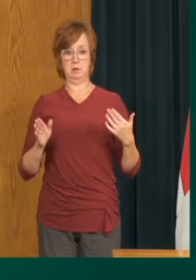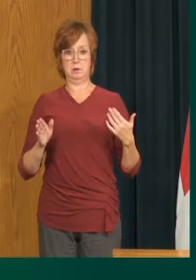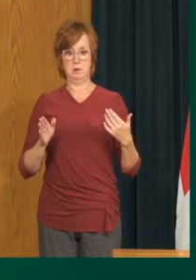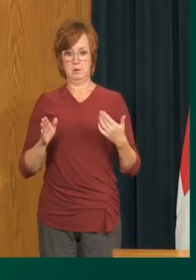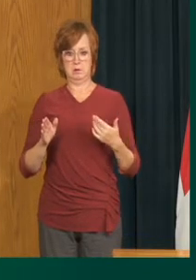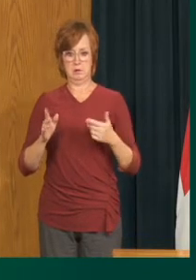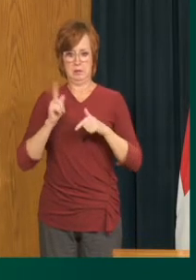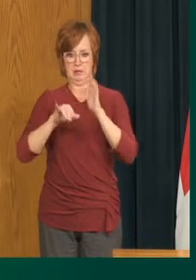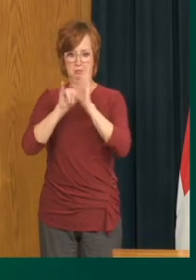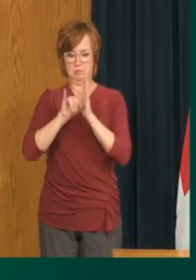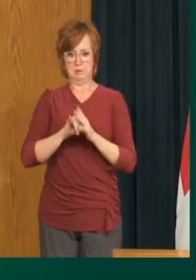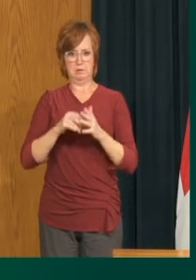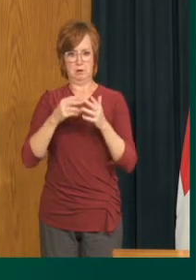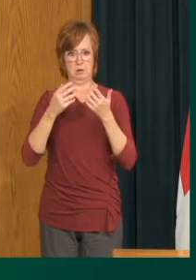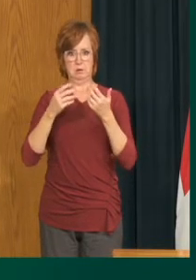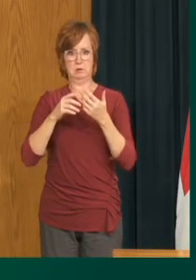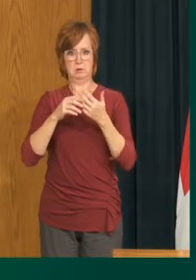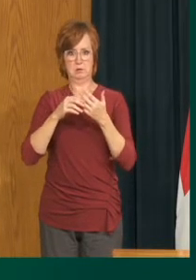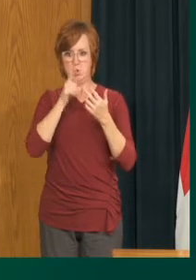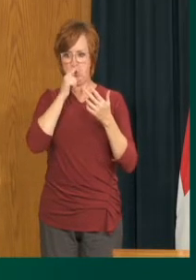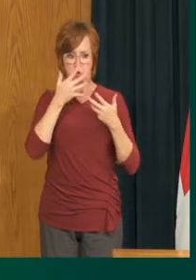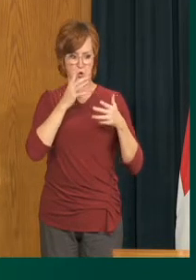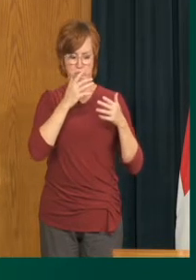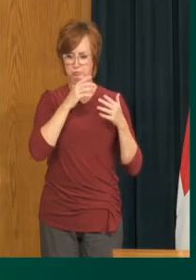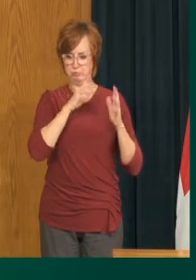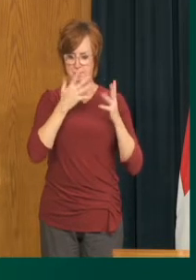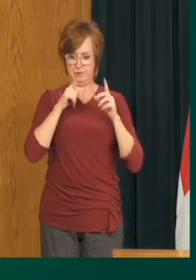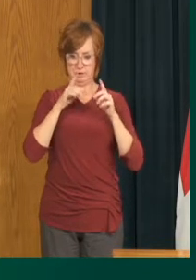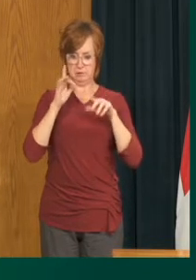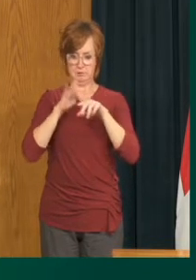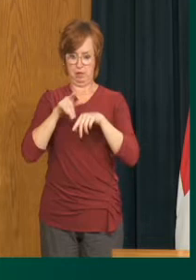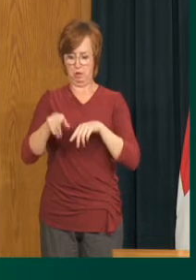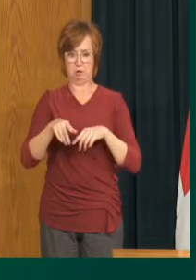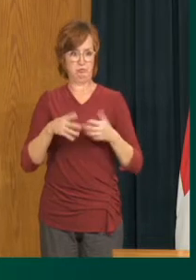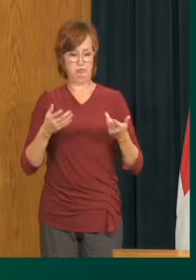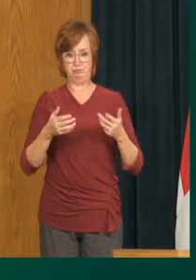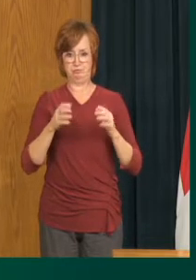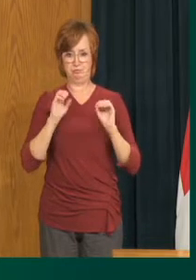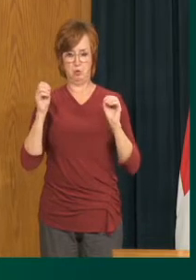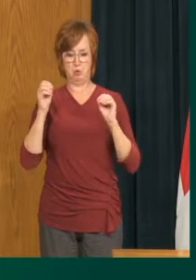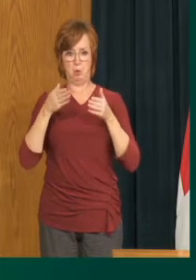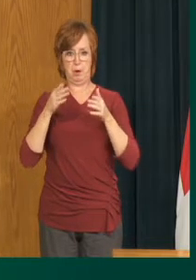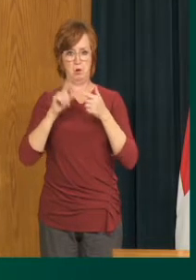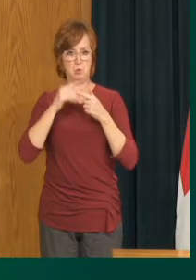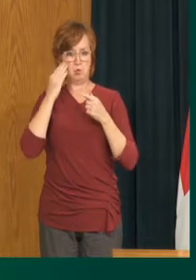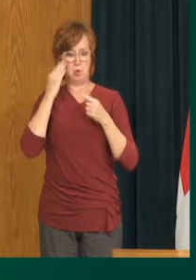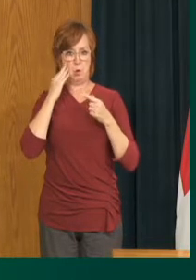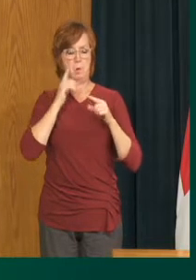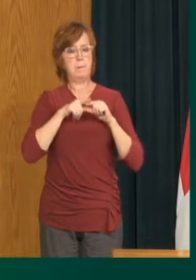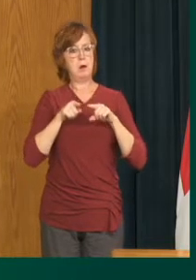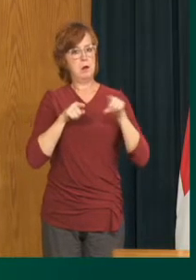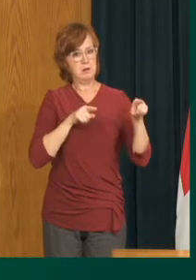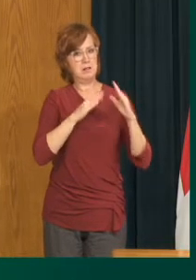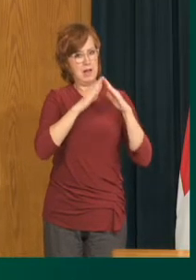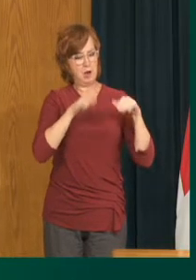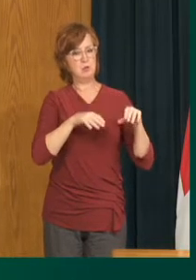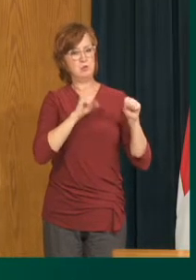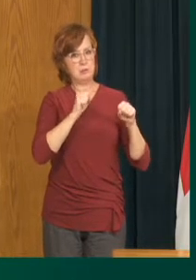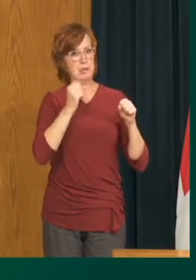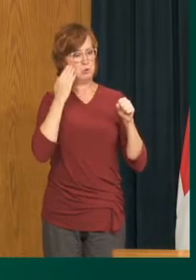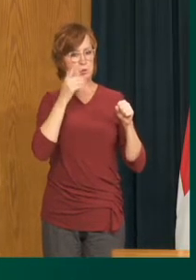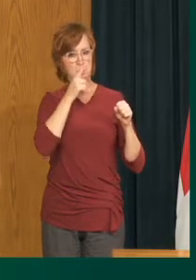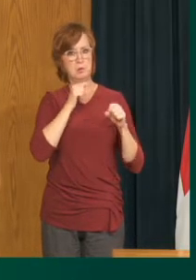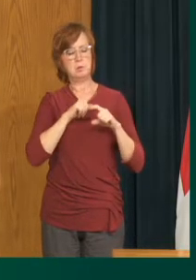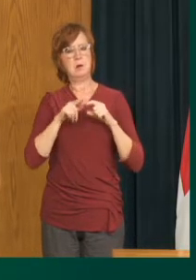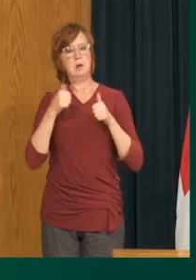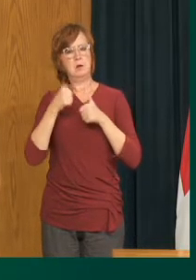announcement has occurred, and we've had several of those over the last 2 months. But we have to recognize that whenever we've had public service announcements